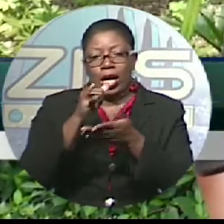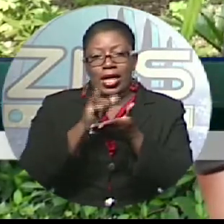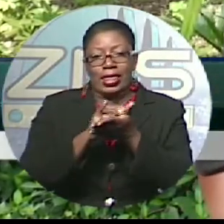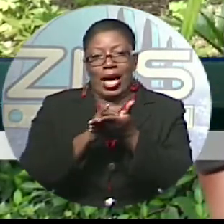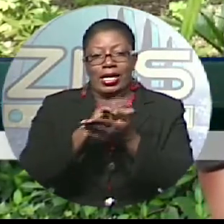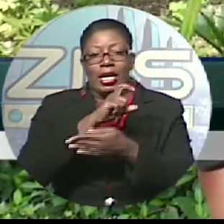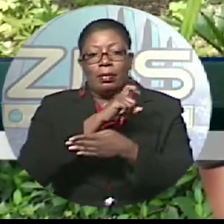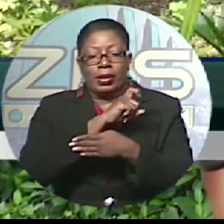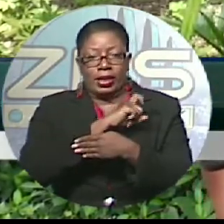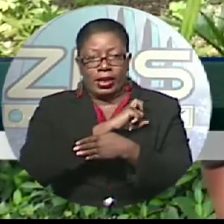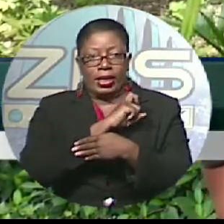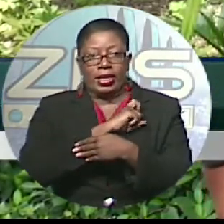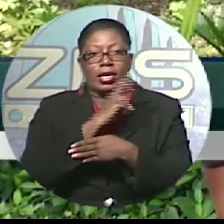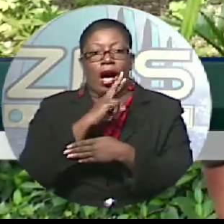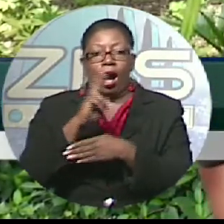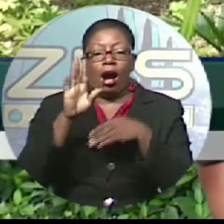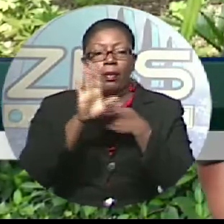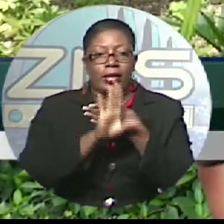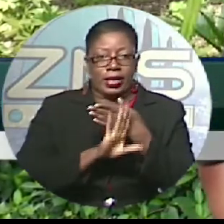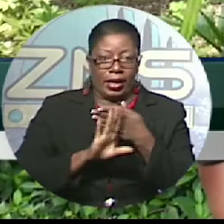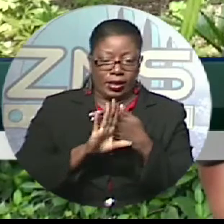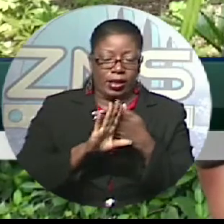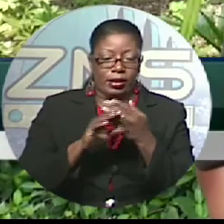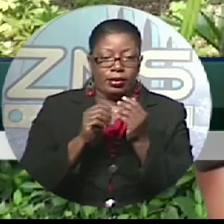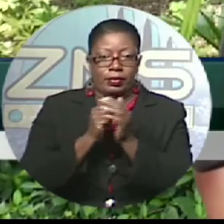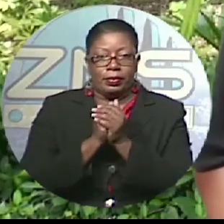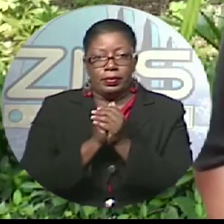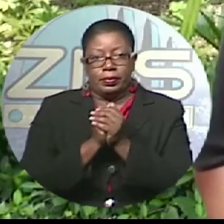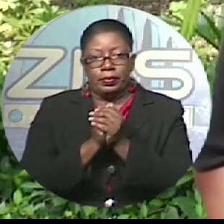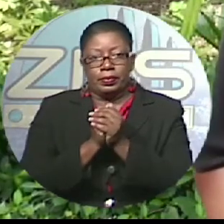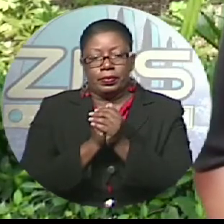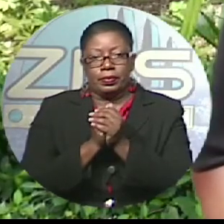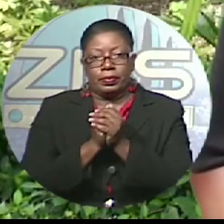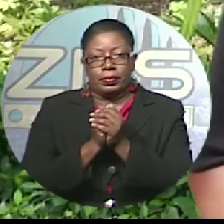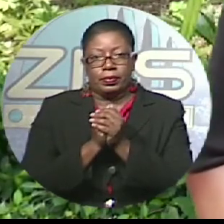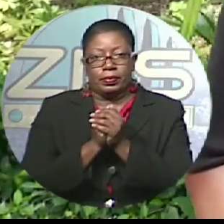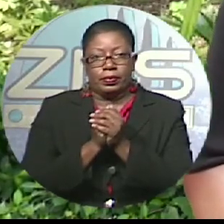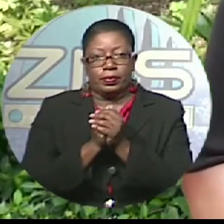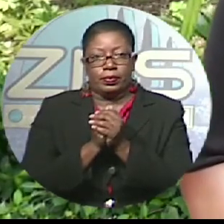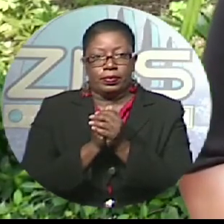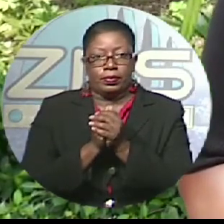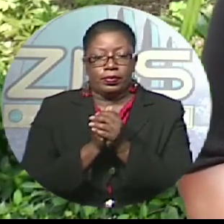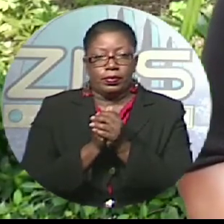police officers are protected. Janae Noel Ferguson, ZNS Network News.